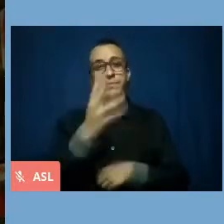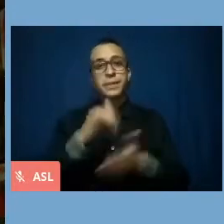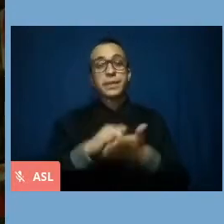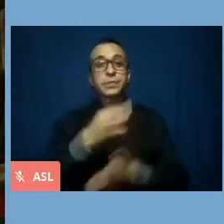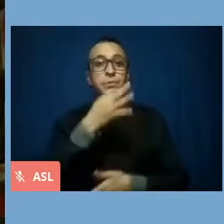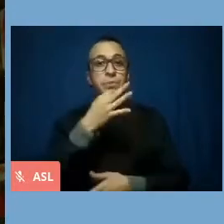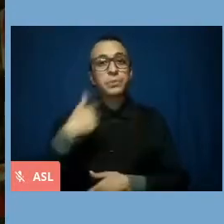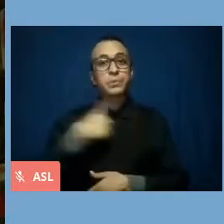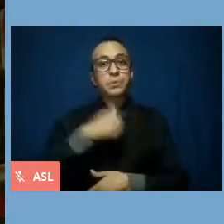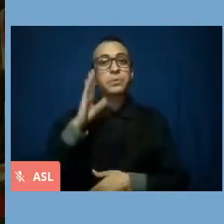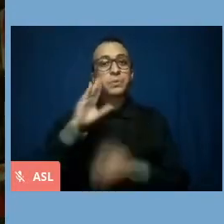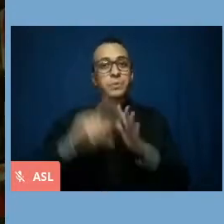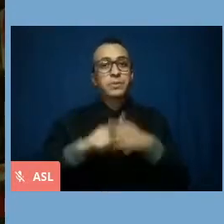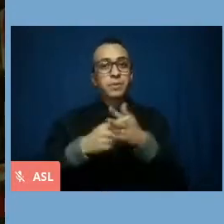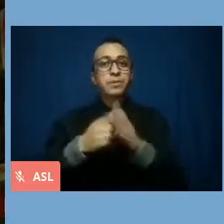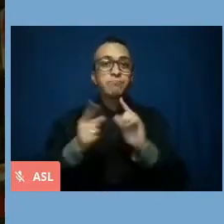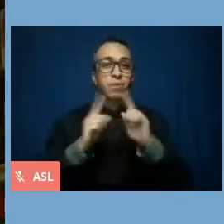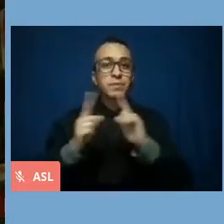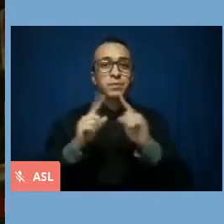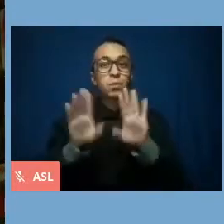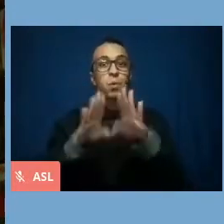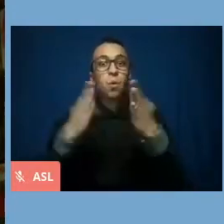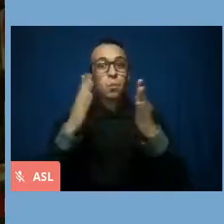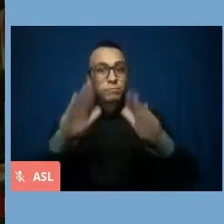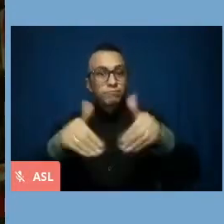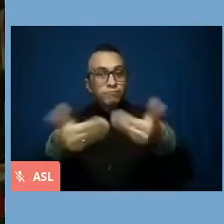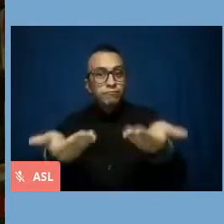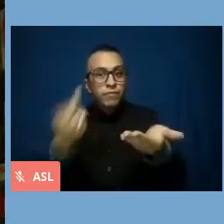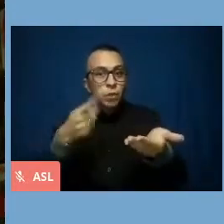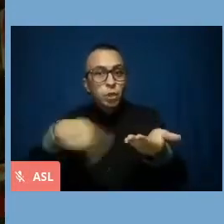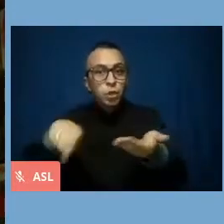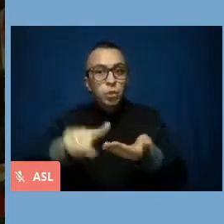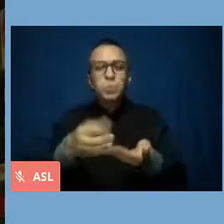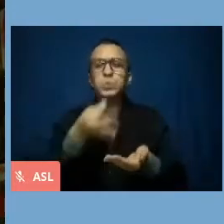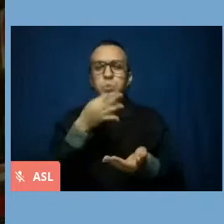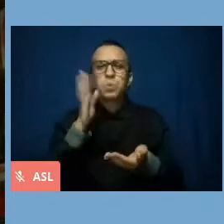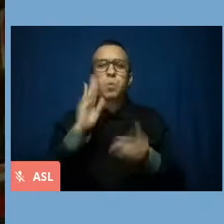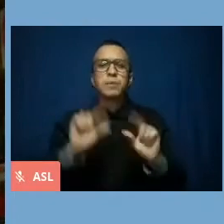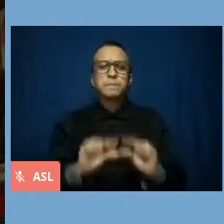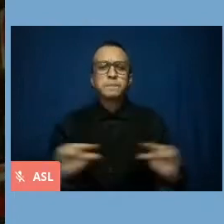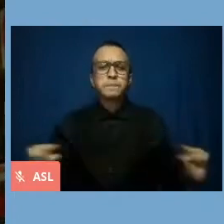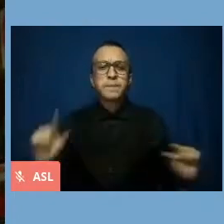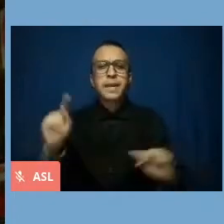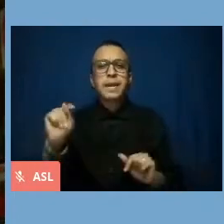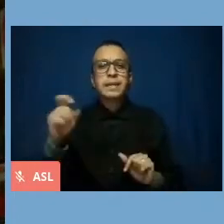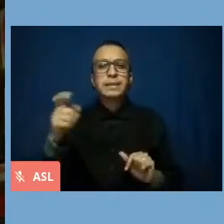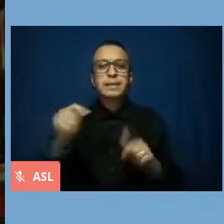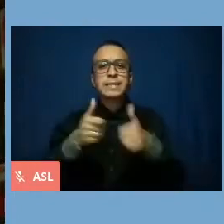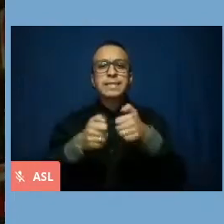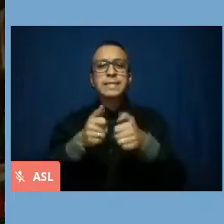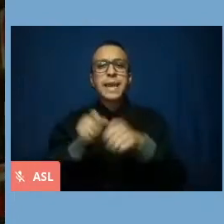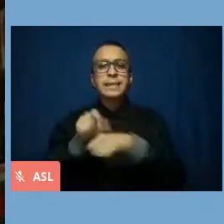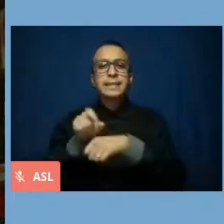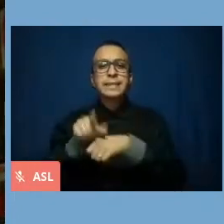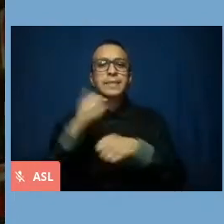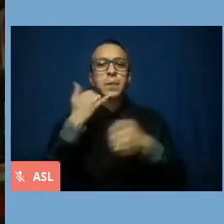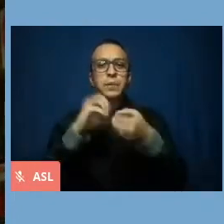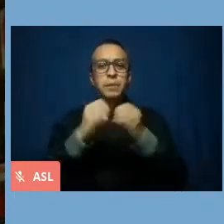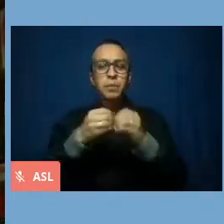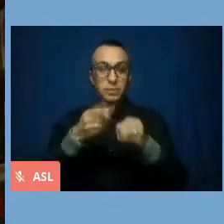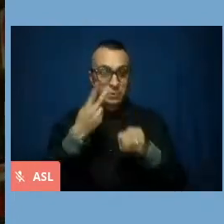opening the conversation to you. So you will start to see the text number where you can text your questions in the